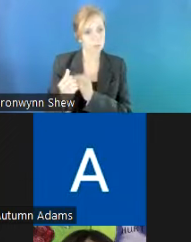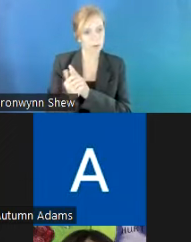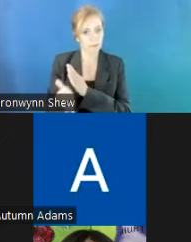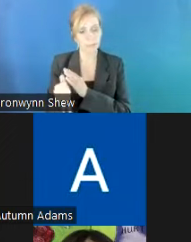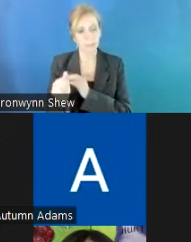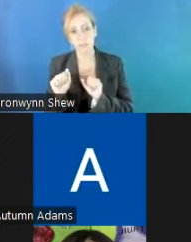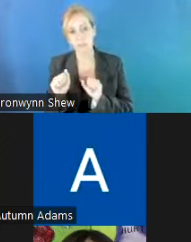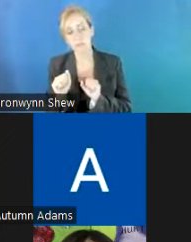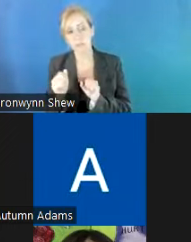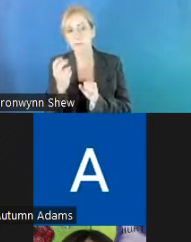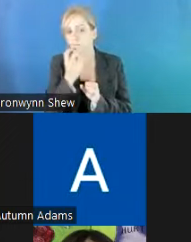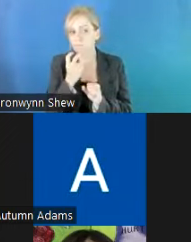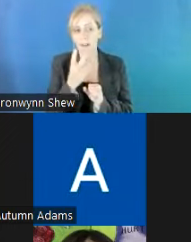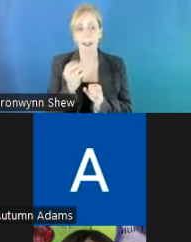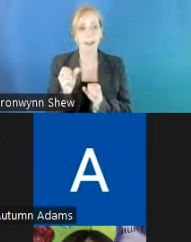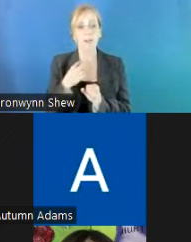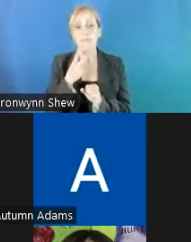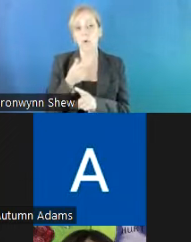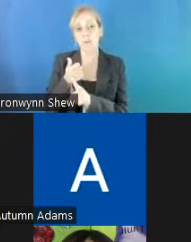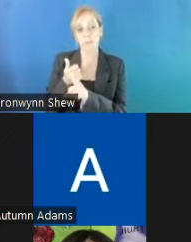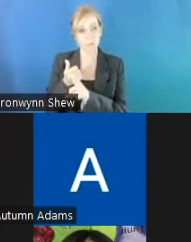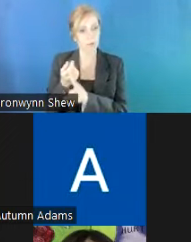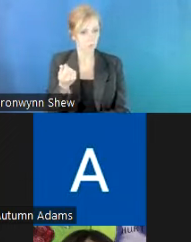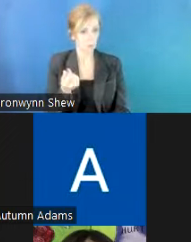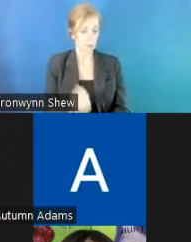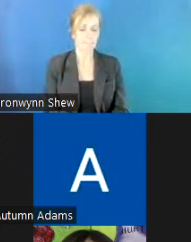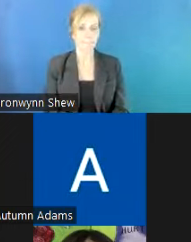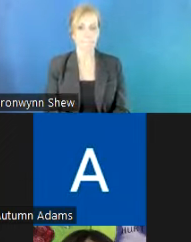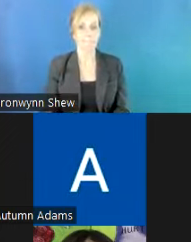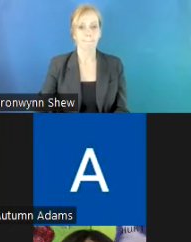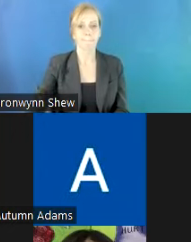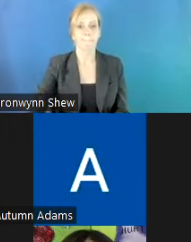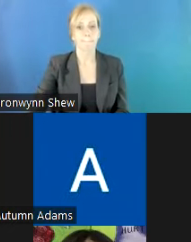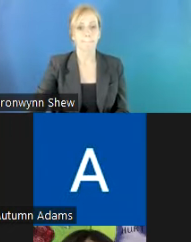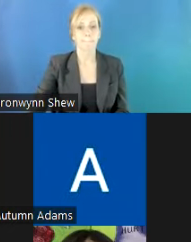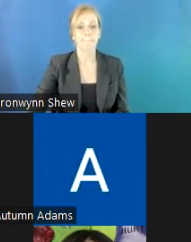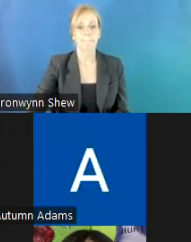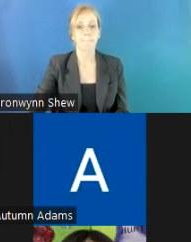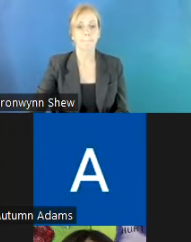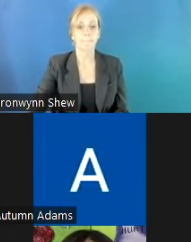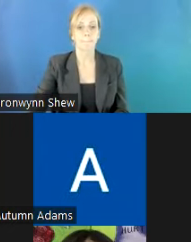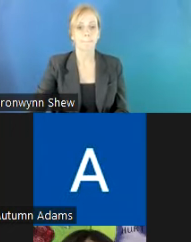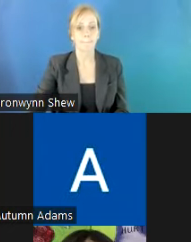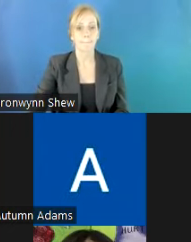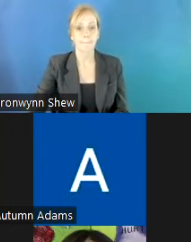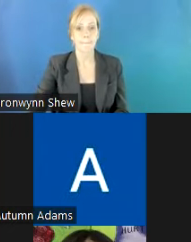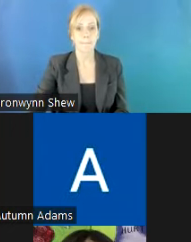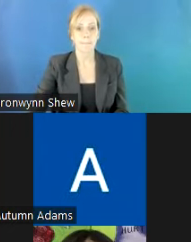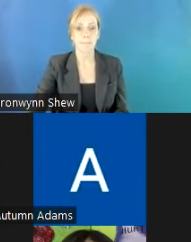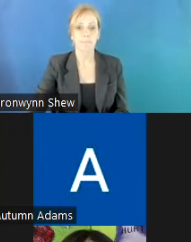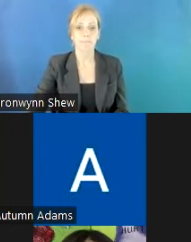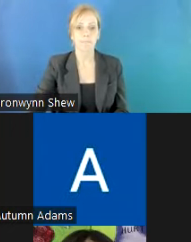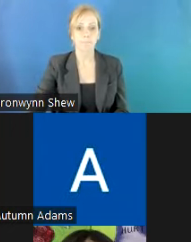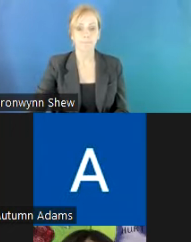little bit. This doesn't apply to everyone in general. Again, it's a